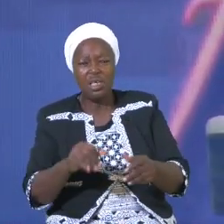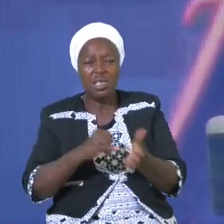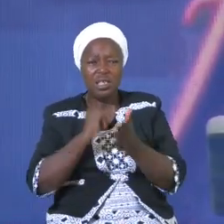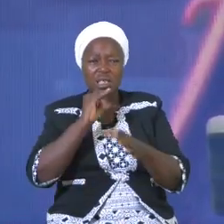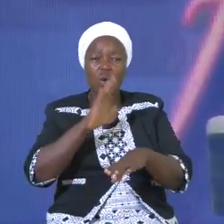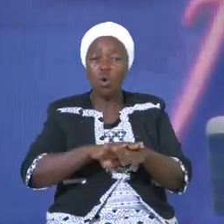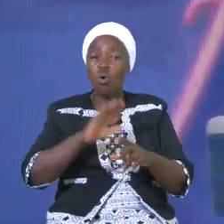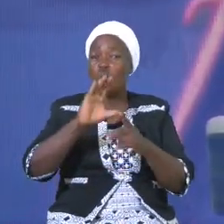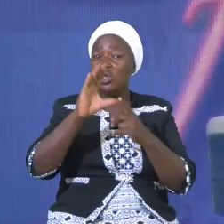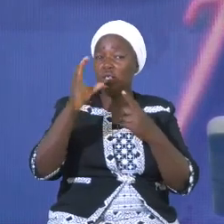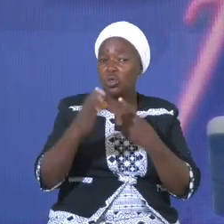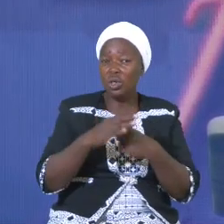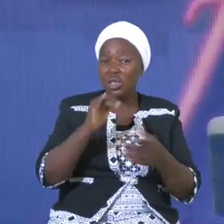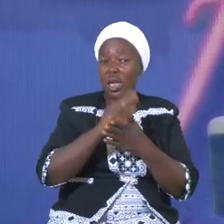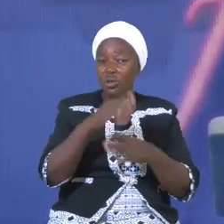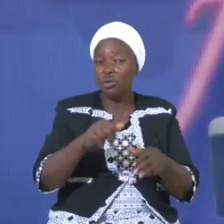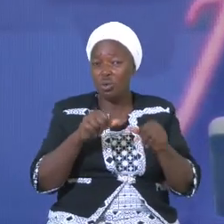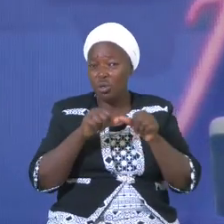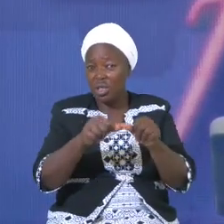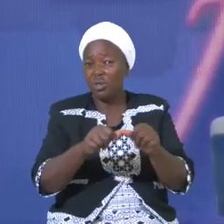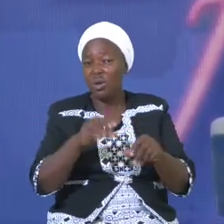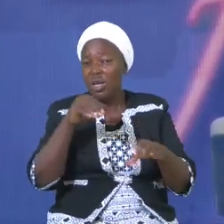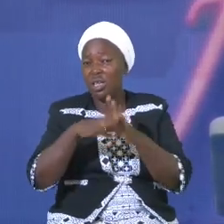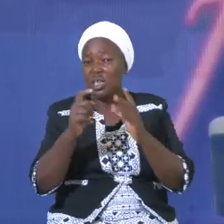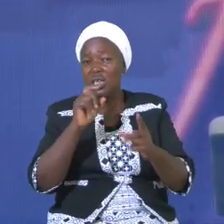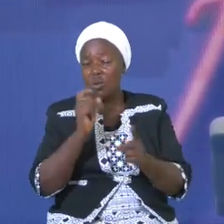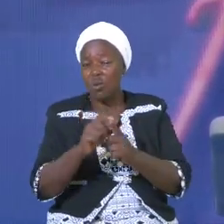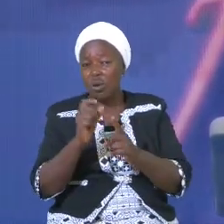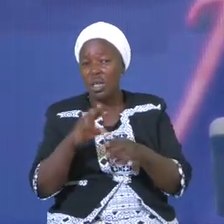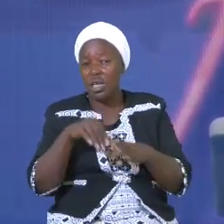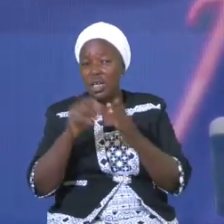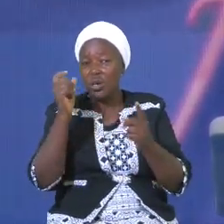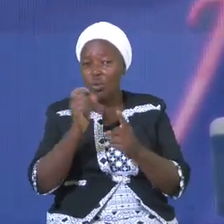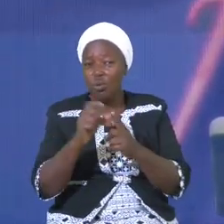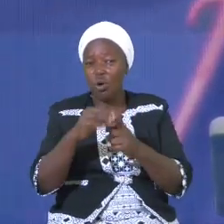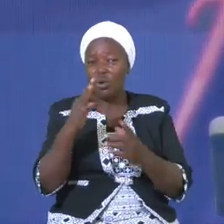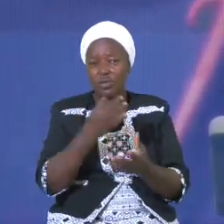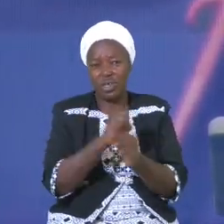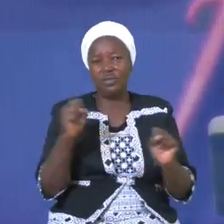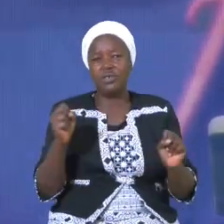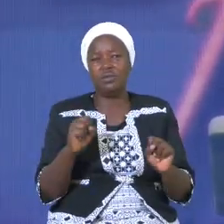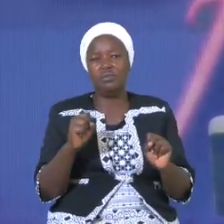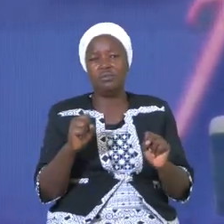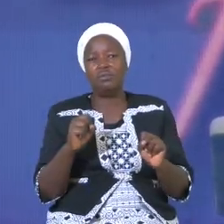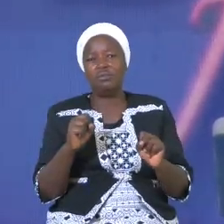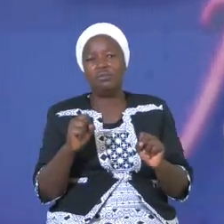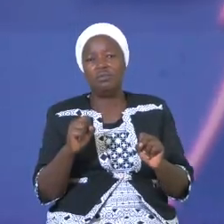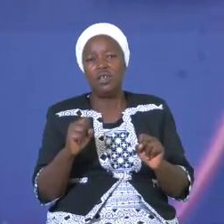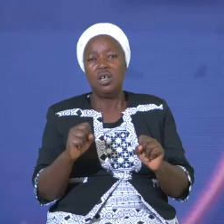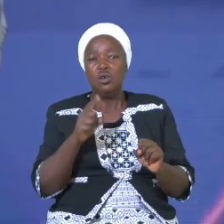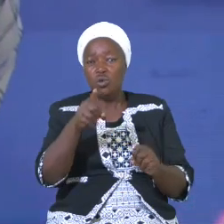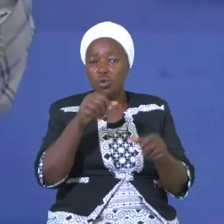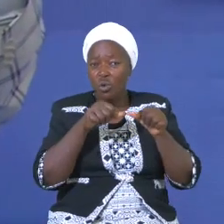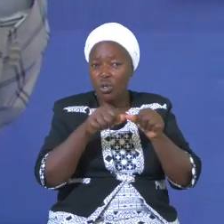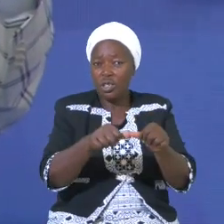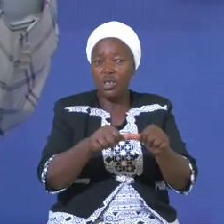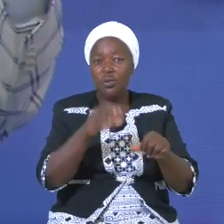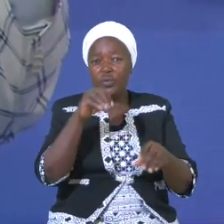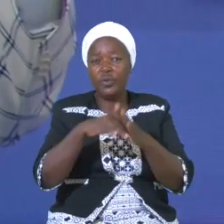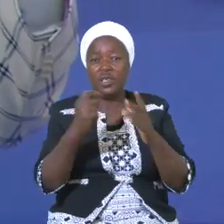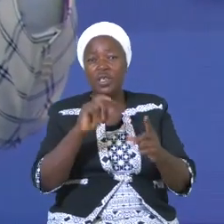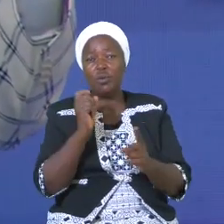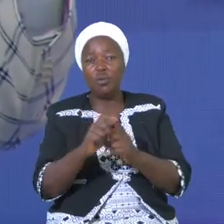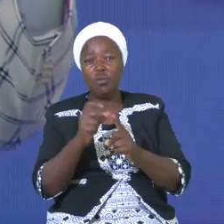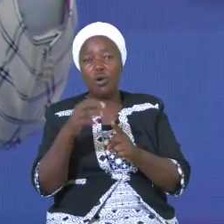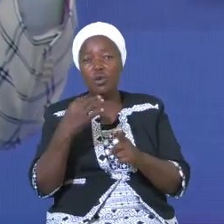that to continue in the world in the world of salvation you continue in the words of